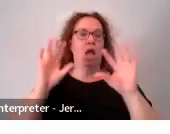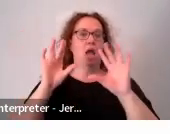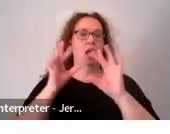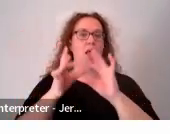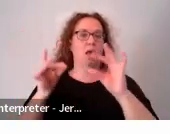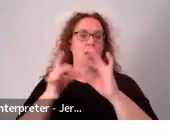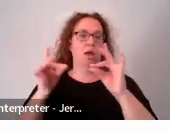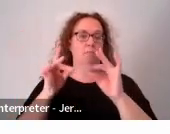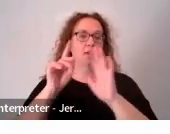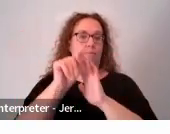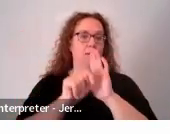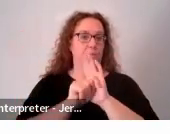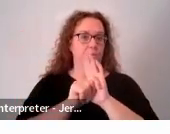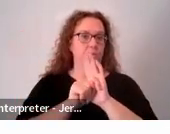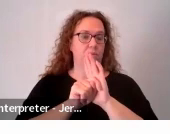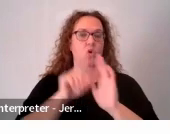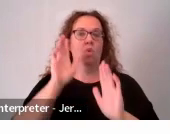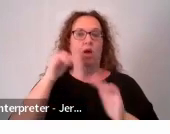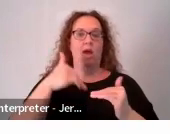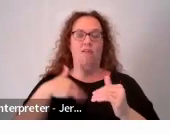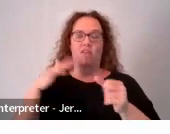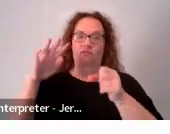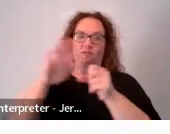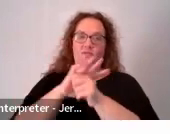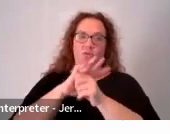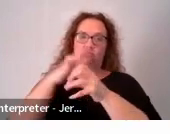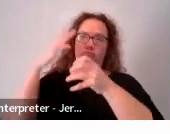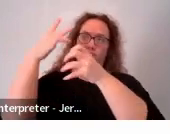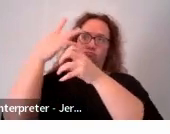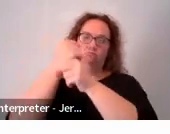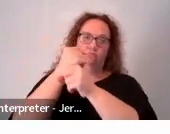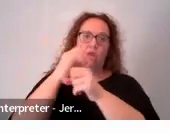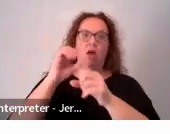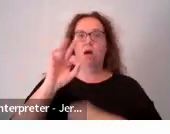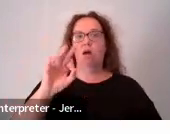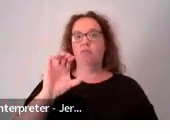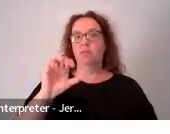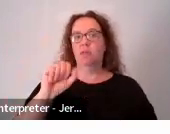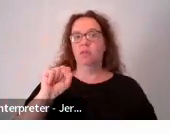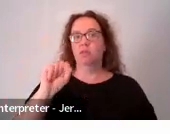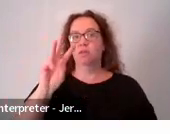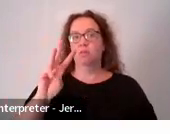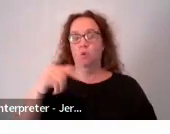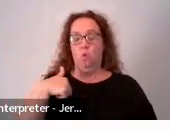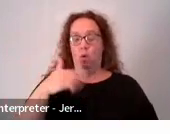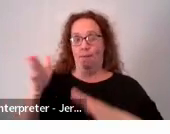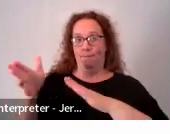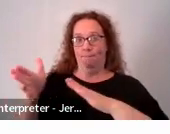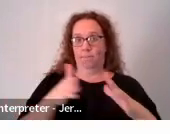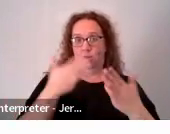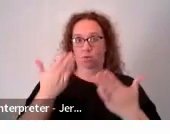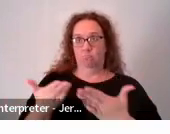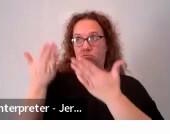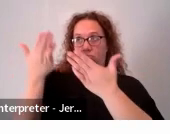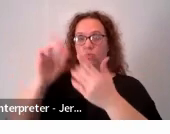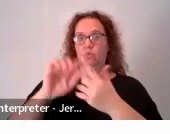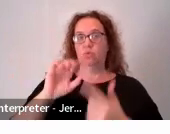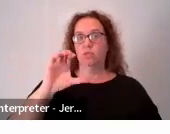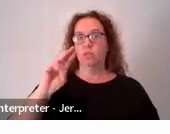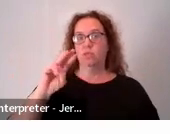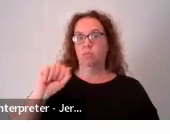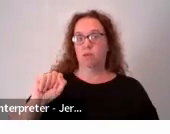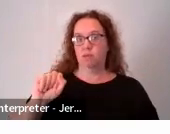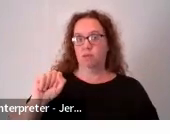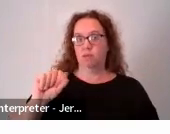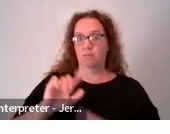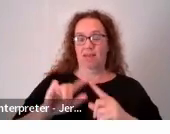At that stage, we'll provide sort of a full summary of the CSW that we're planning to hand over to CMS. But